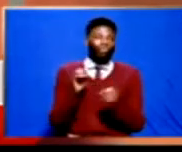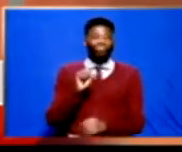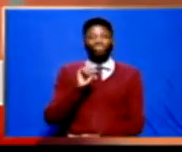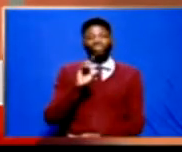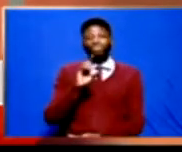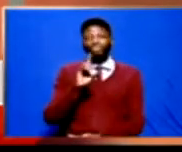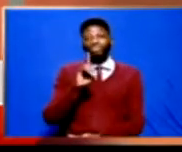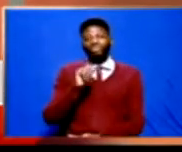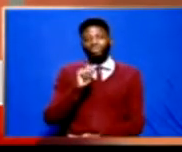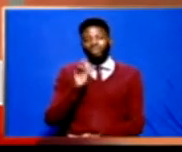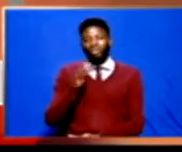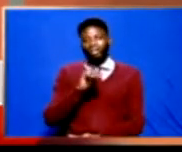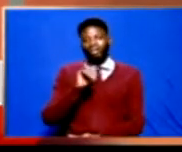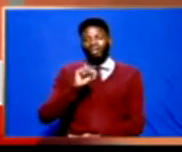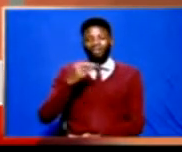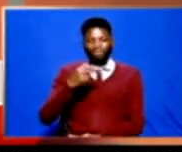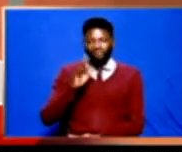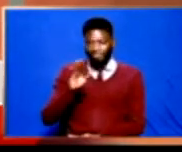by Tata Chemicals Magadi,